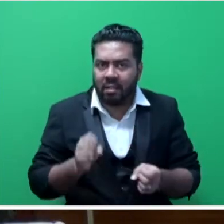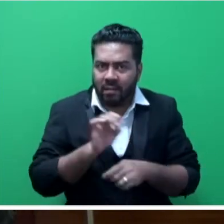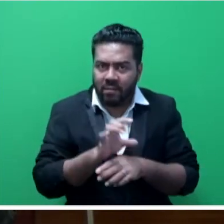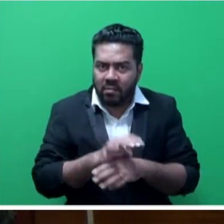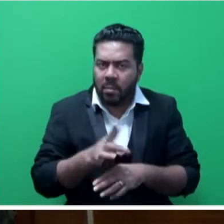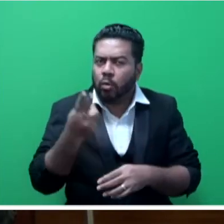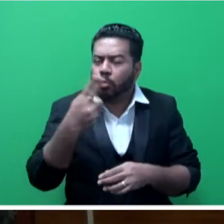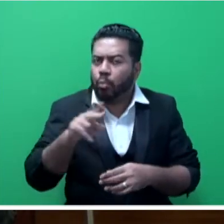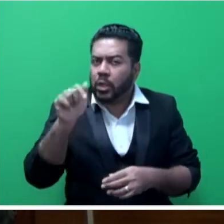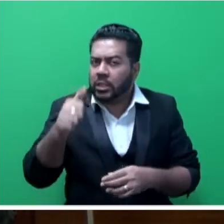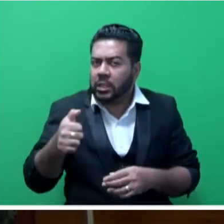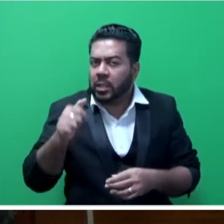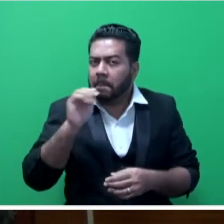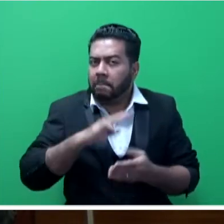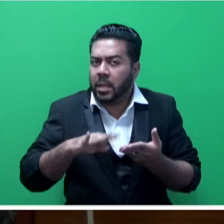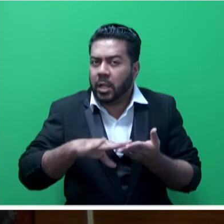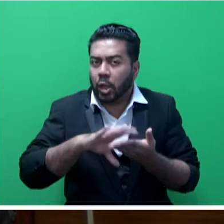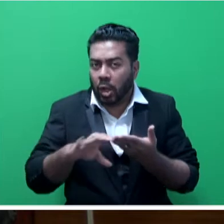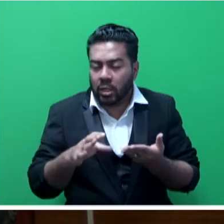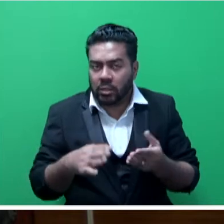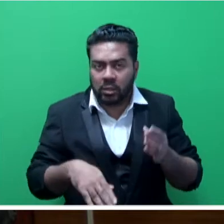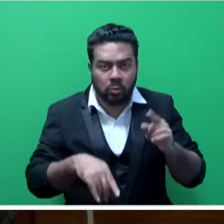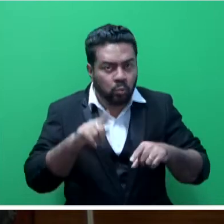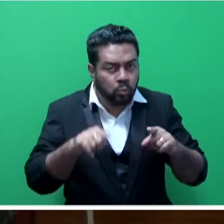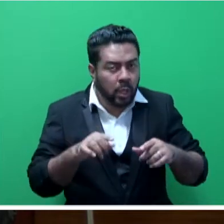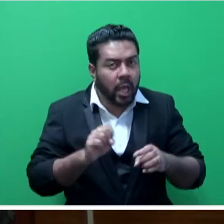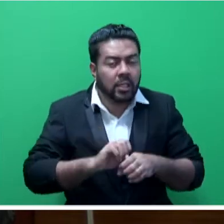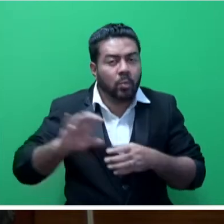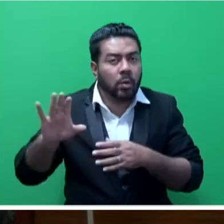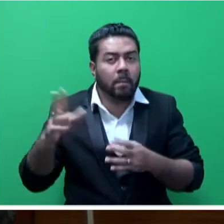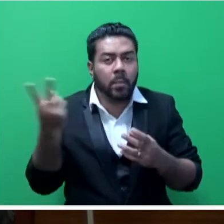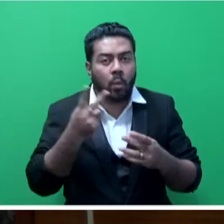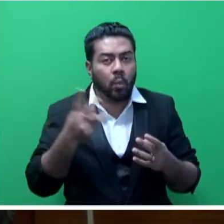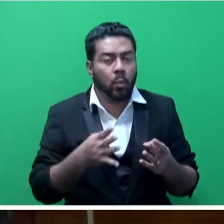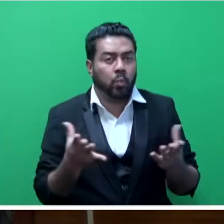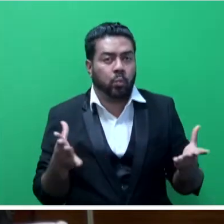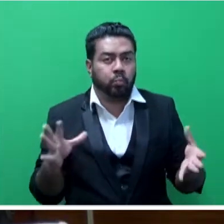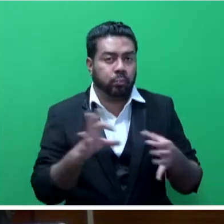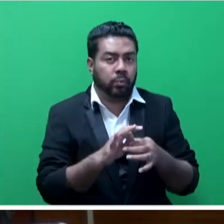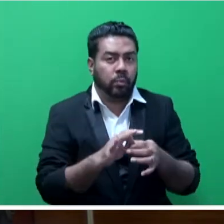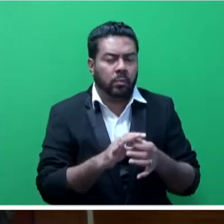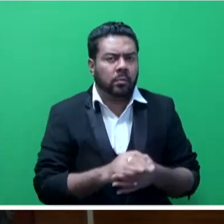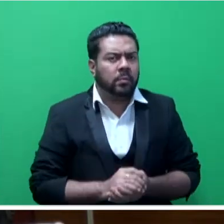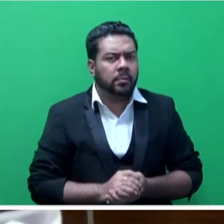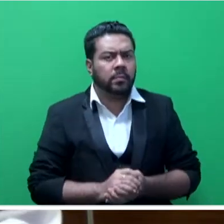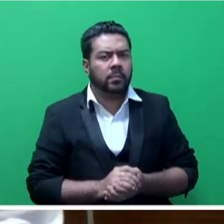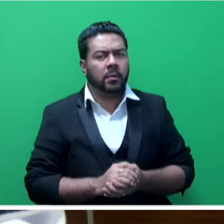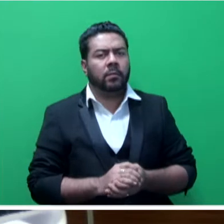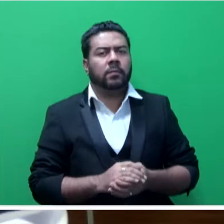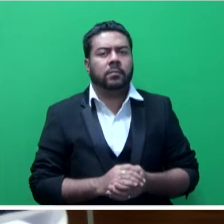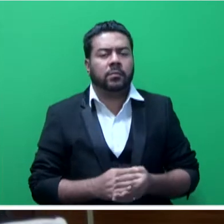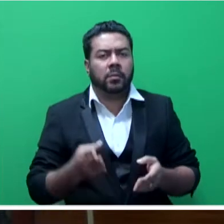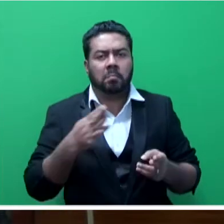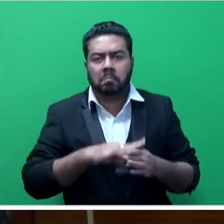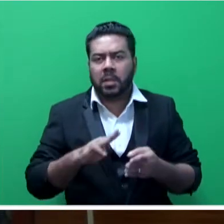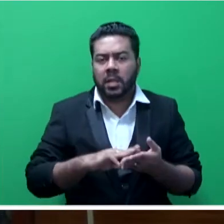million. Export Promotion Program helps both the exporters as well as the farmers linked to the exporters, $250,000.